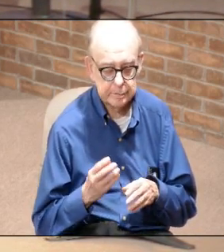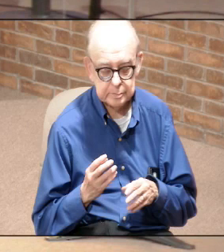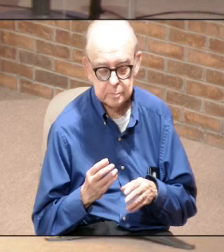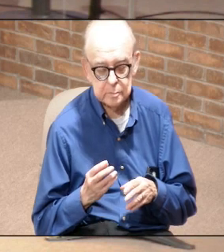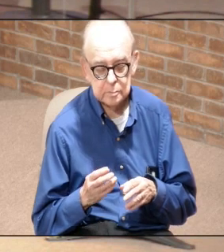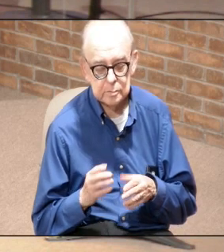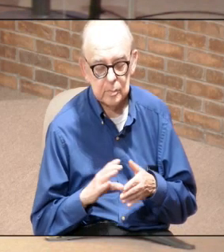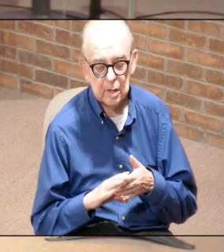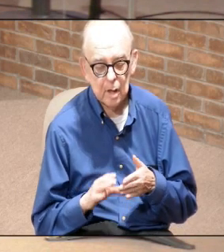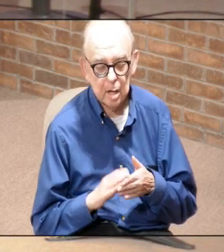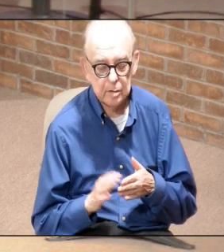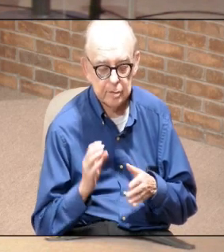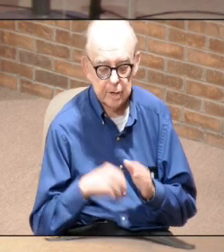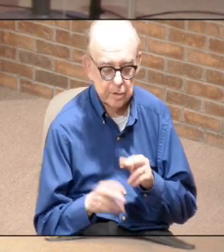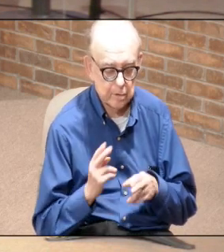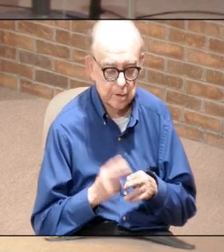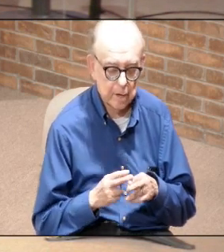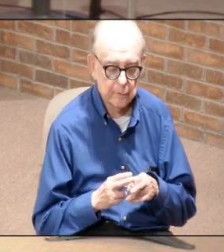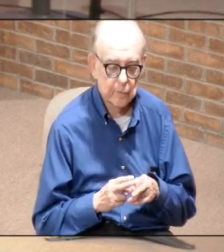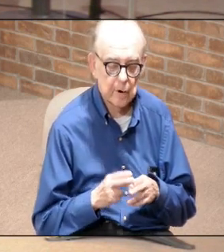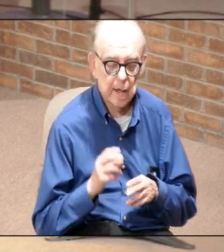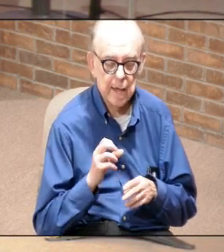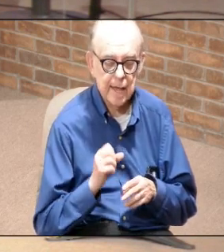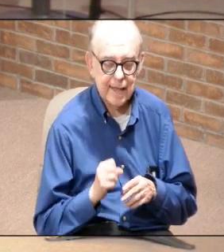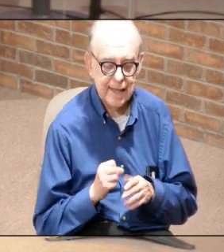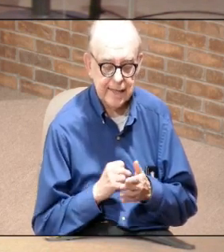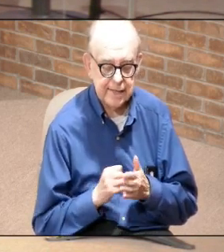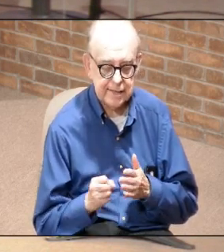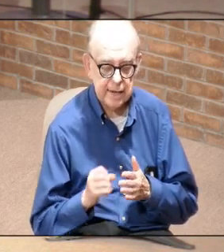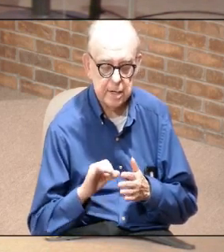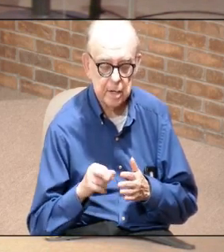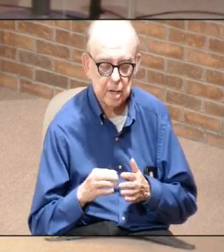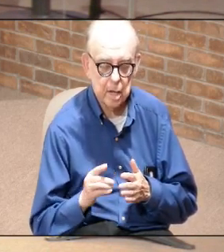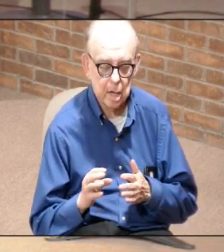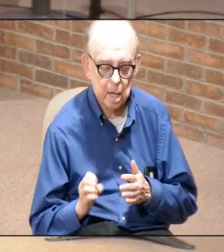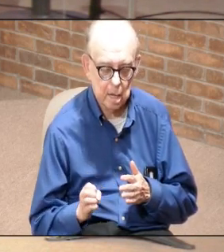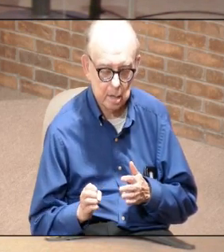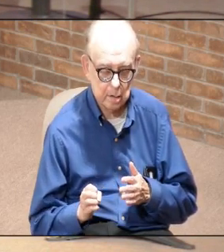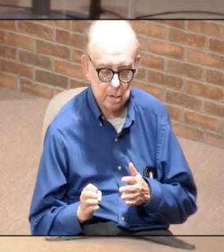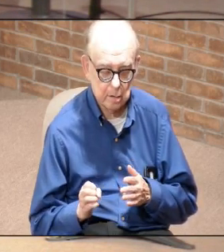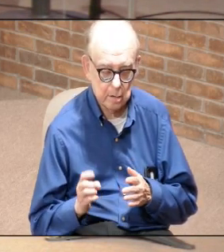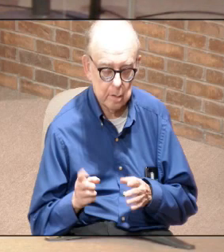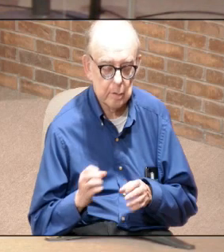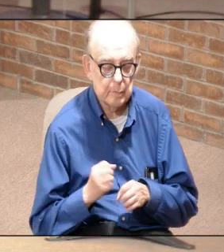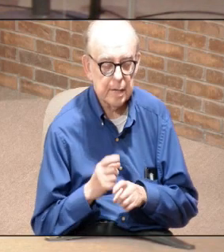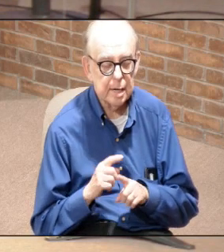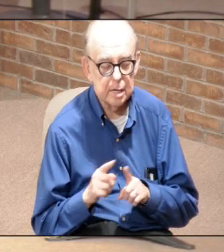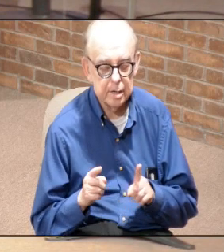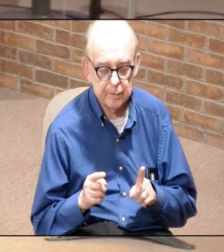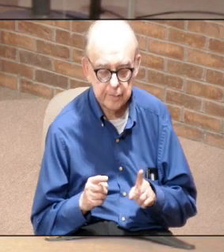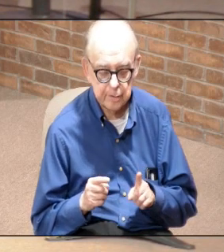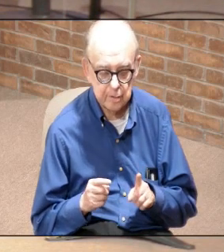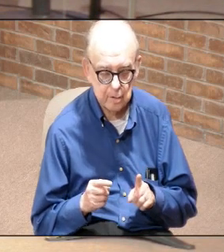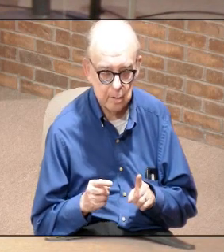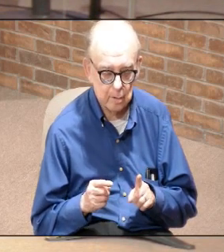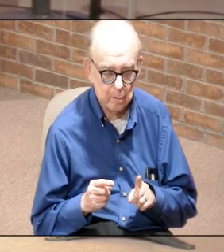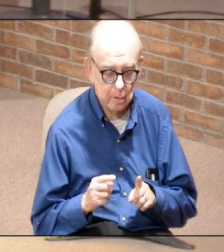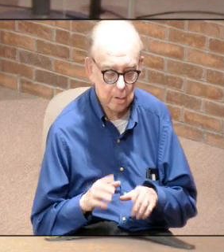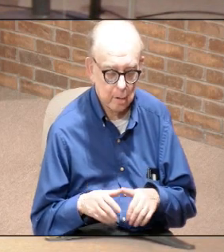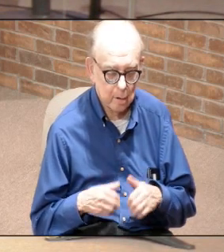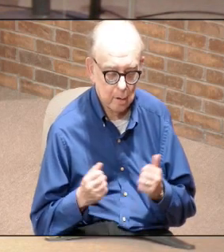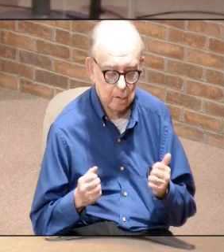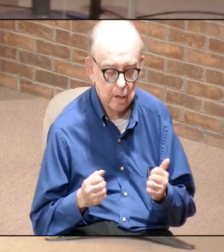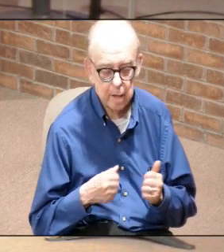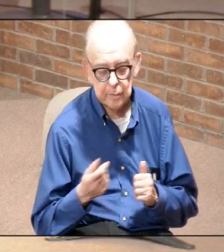Jude. An 11-year-old little boy started at the age of 6, making a difference in the lives of